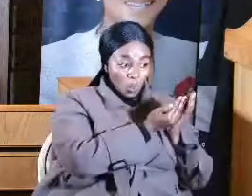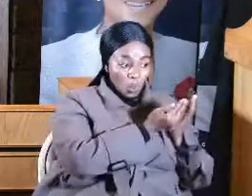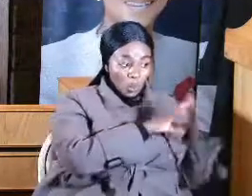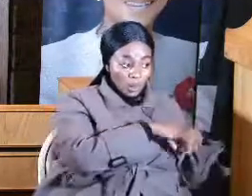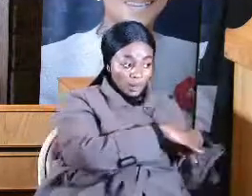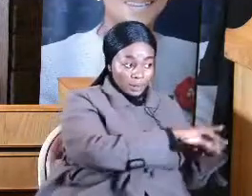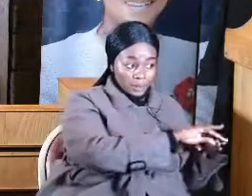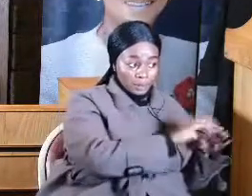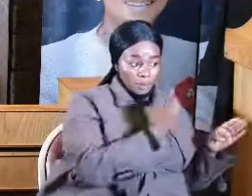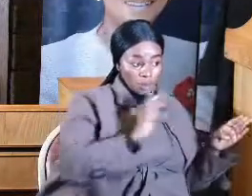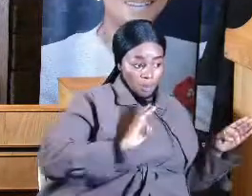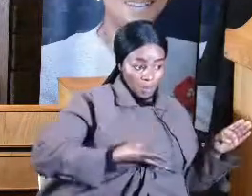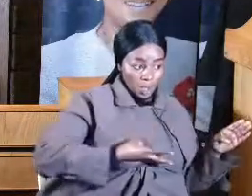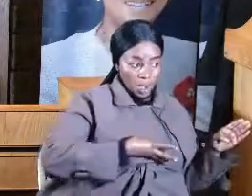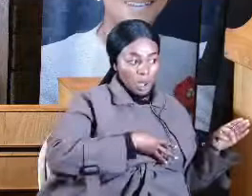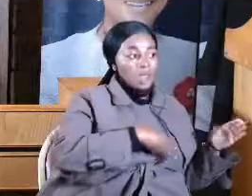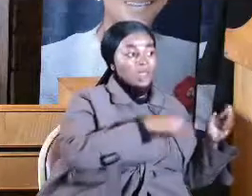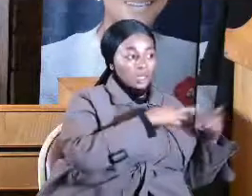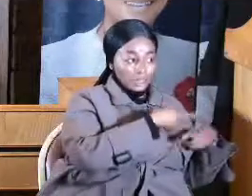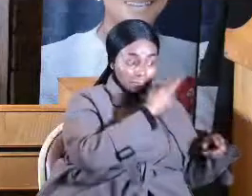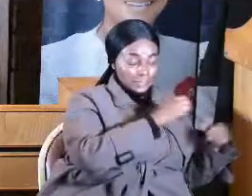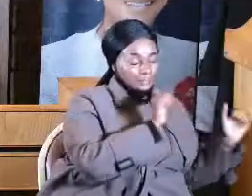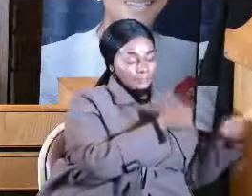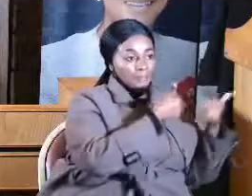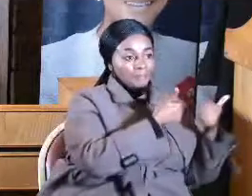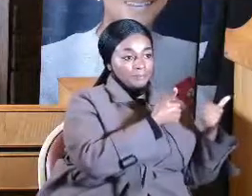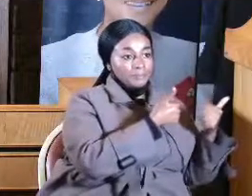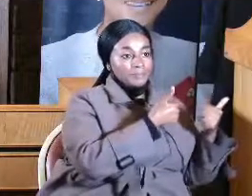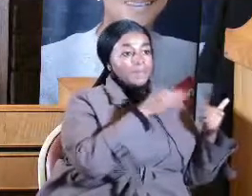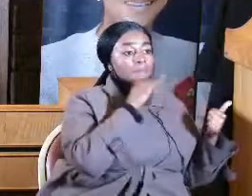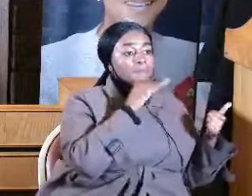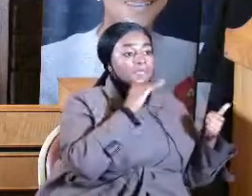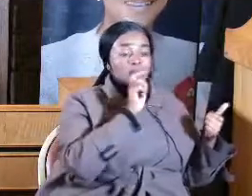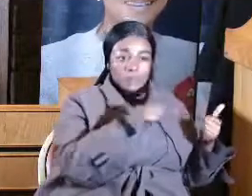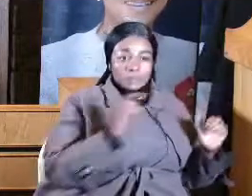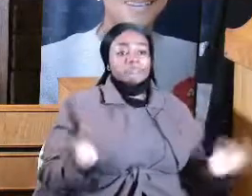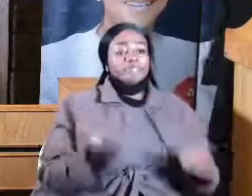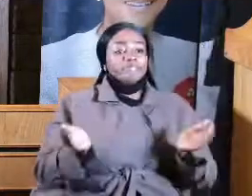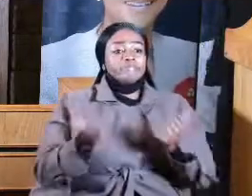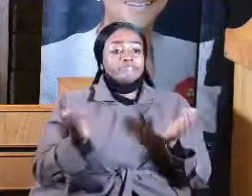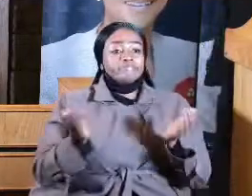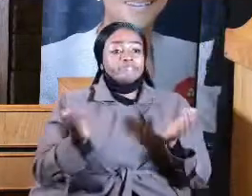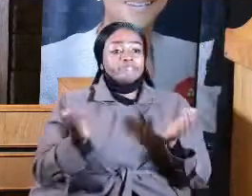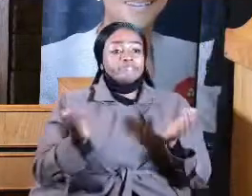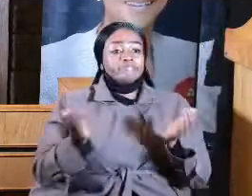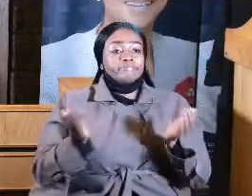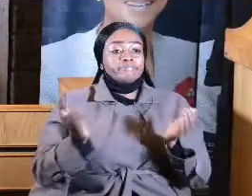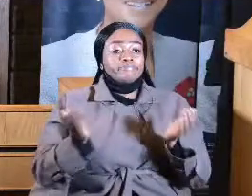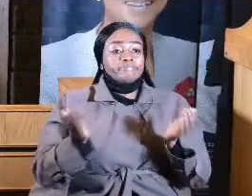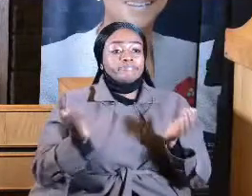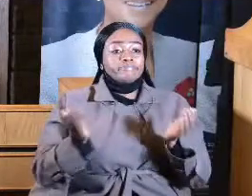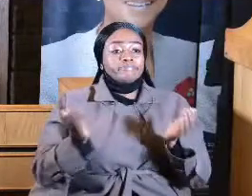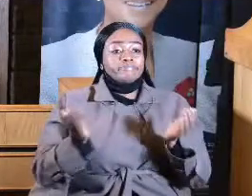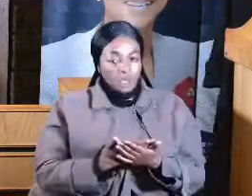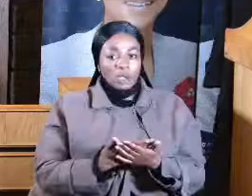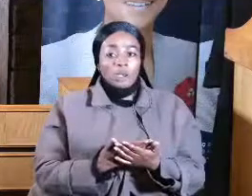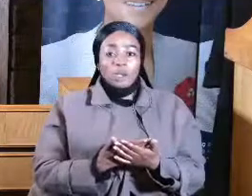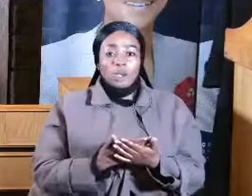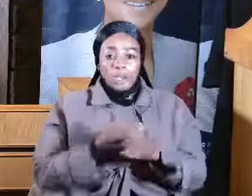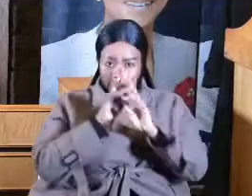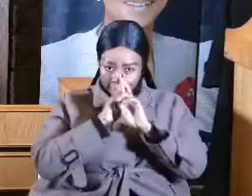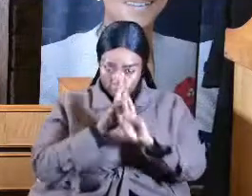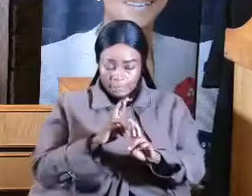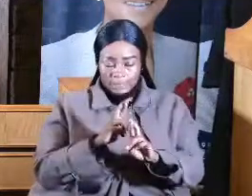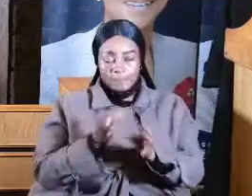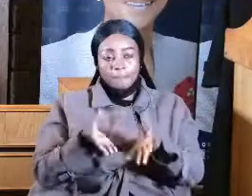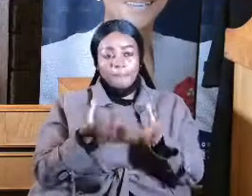women, the results are very good. Then we need to start by capacitating them so that at the end of the day, we are also respected.